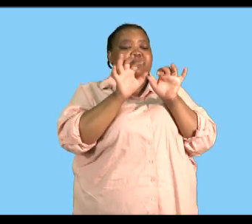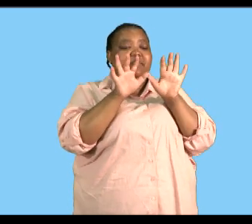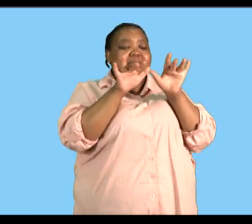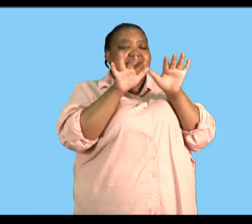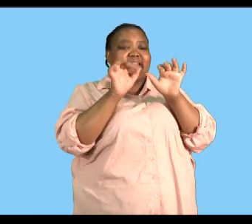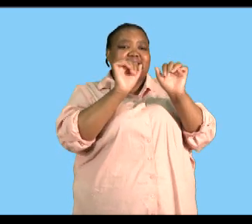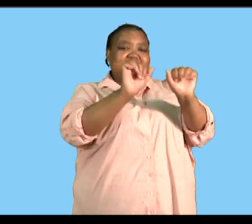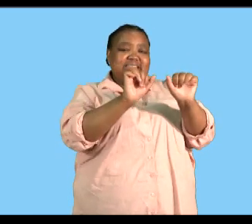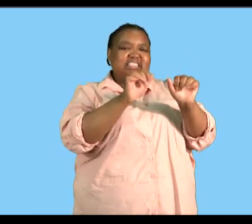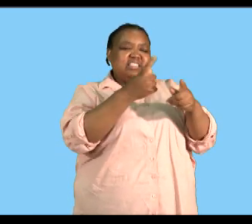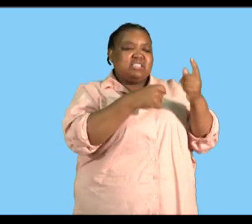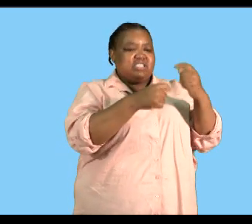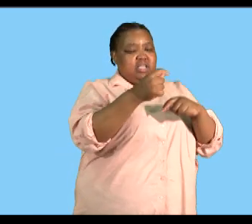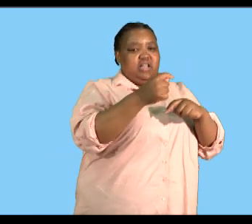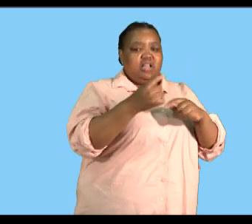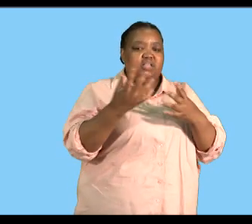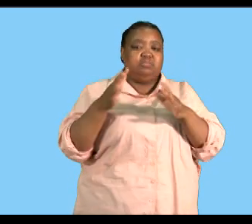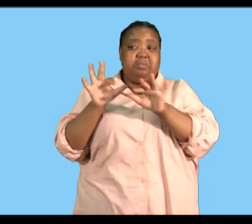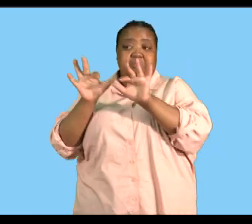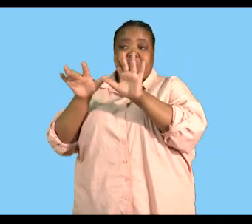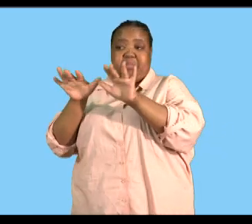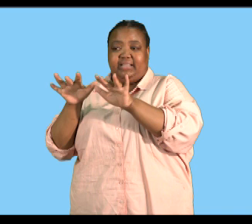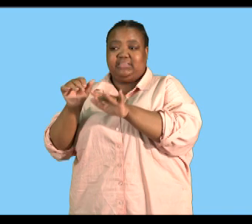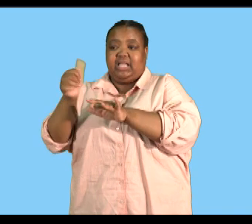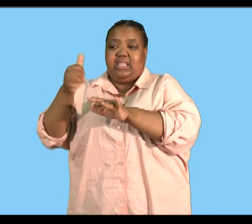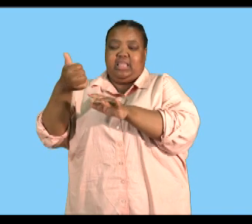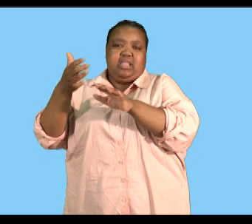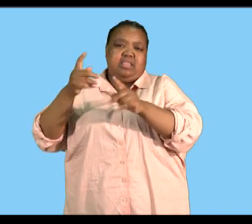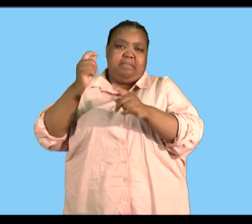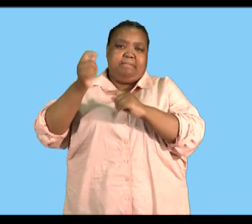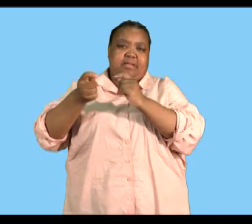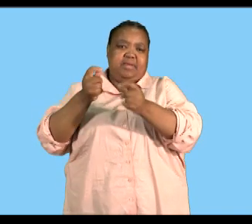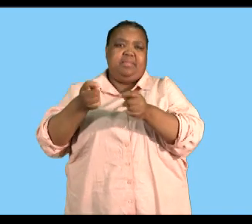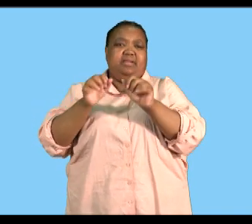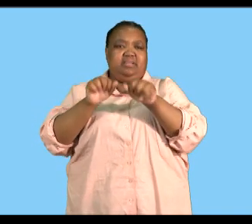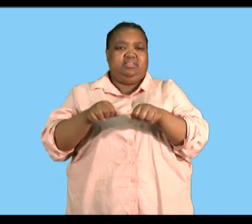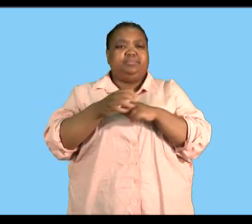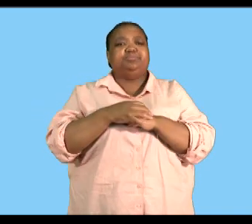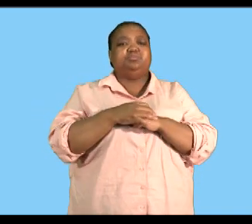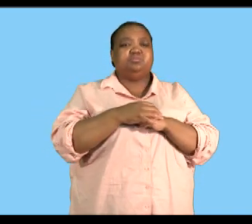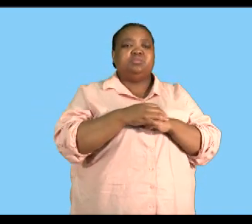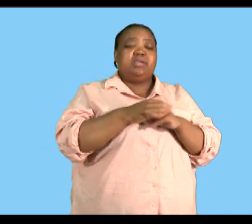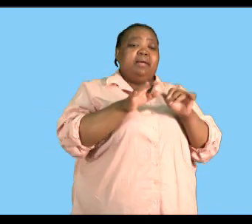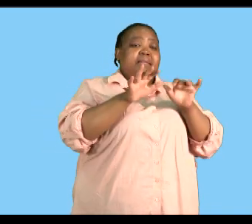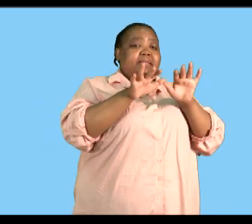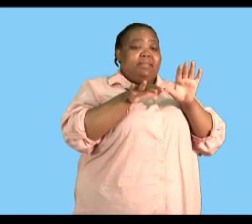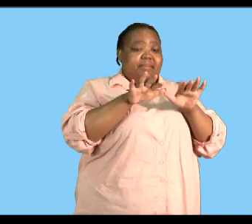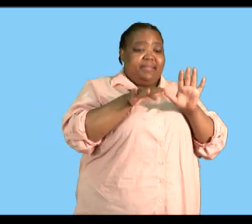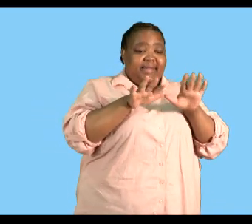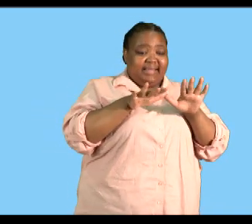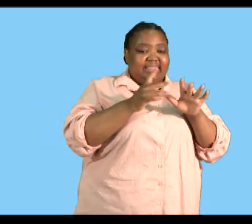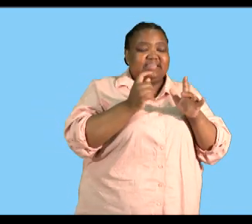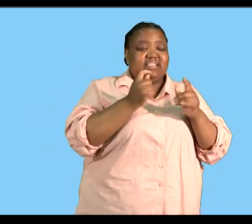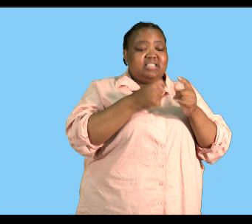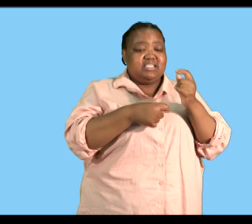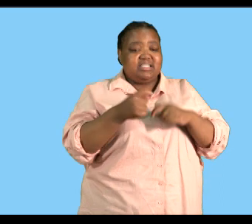to buy other birds. He sold the birds for each of which he sold it at 25